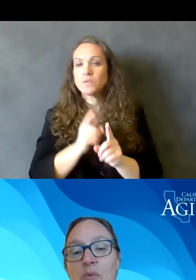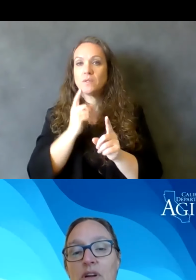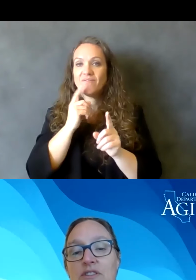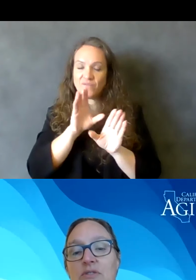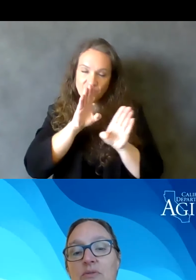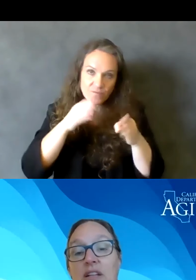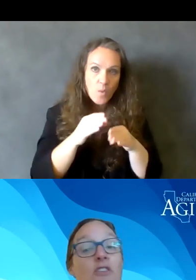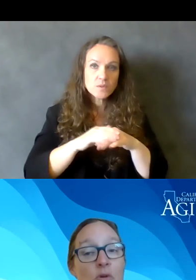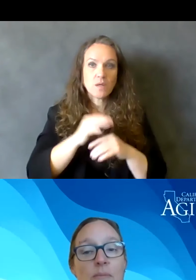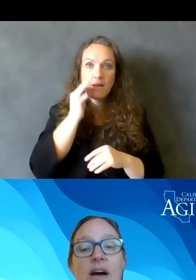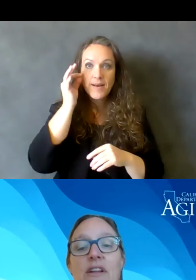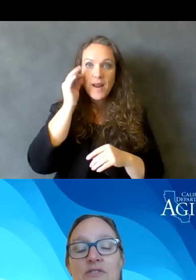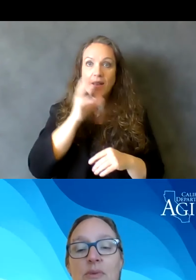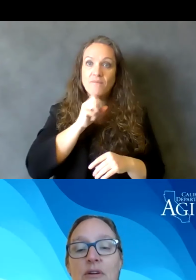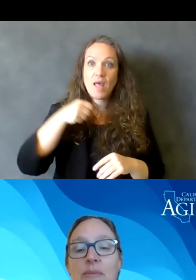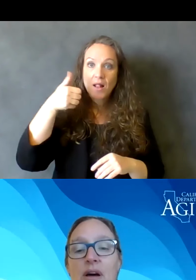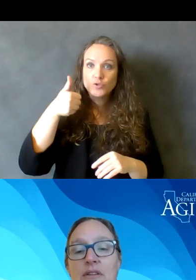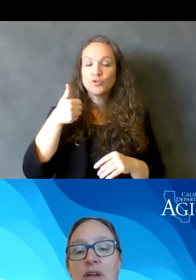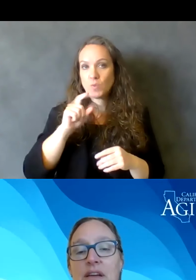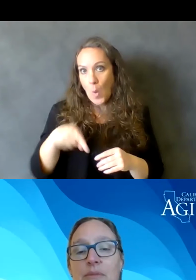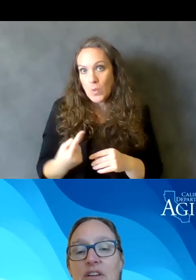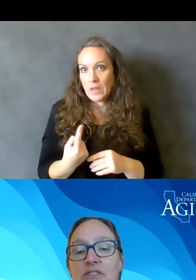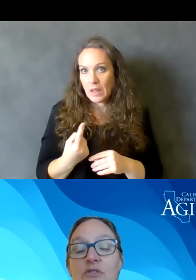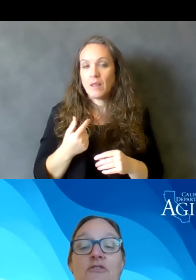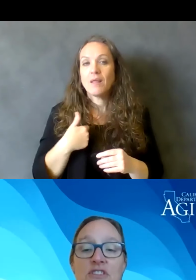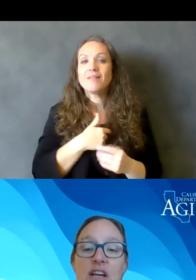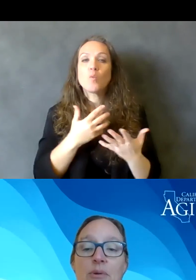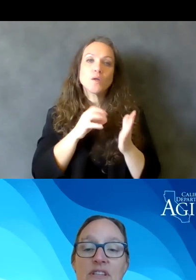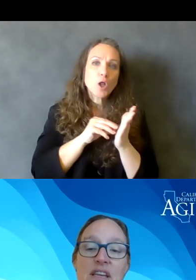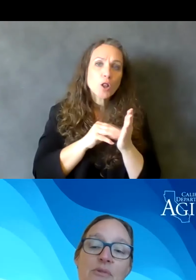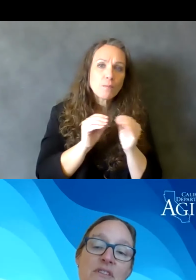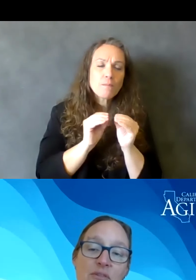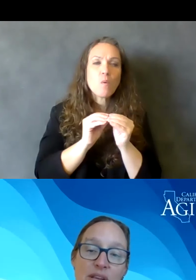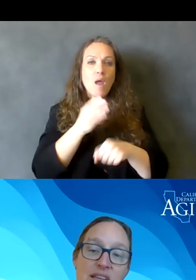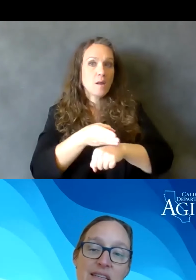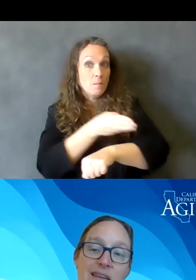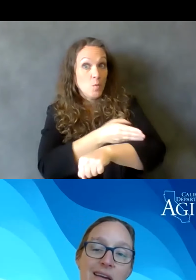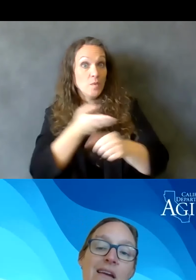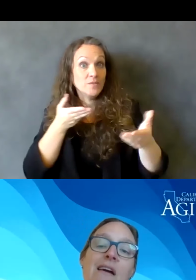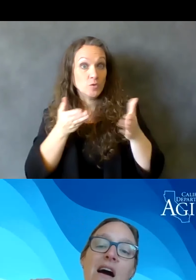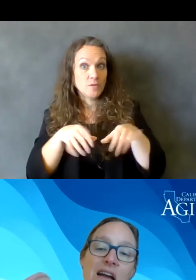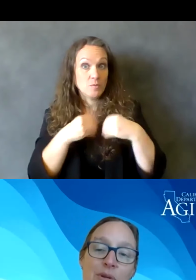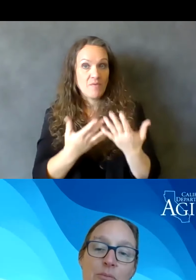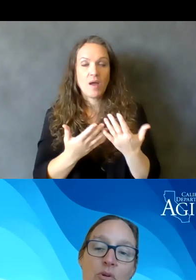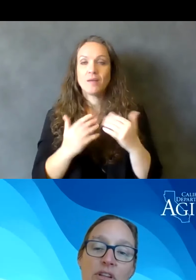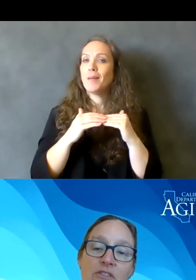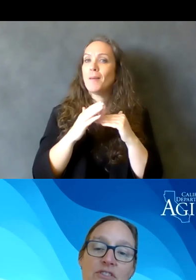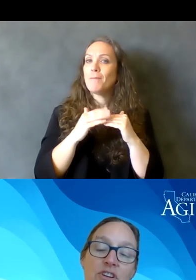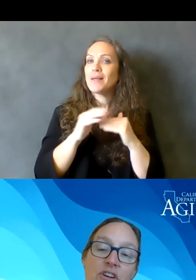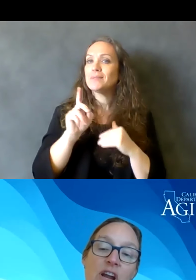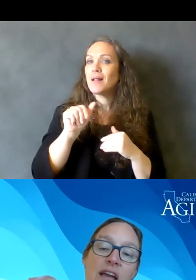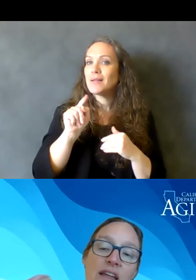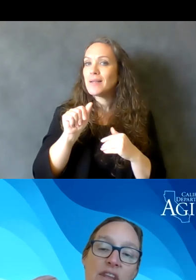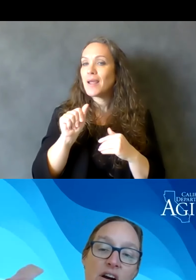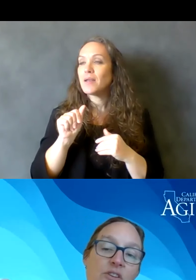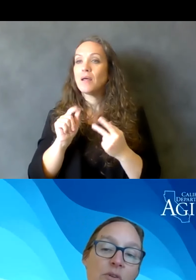that we want to learn more about and do better about in coming years. So those are just a couple examples of the baseline data, a coming report later this